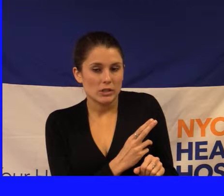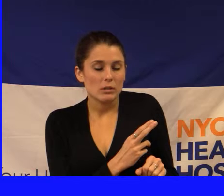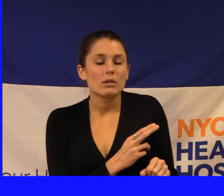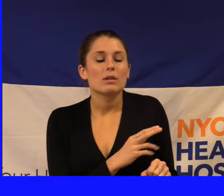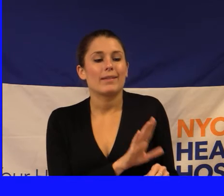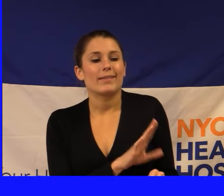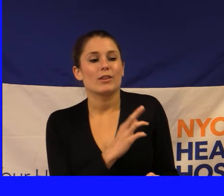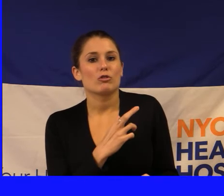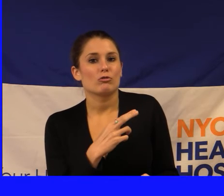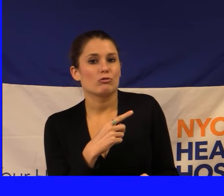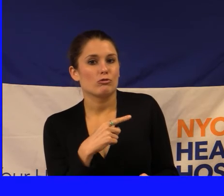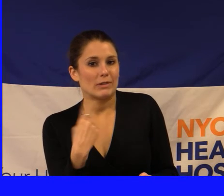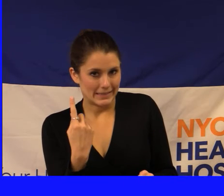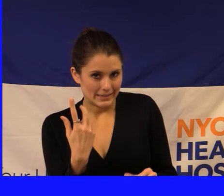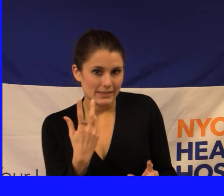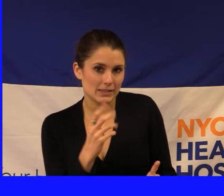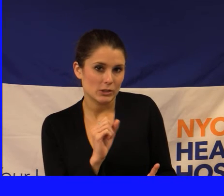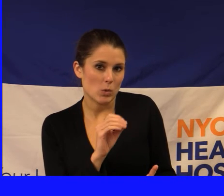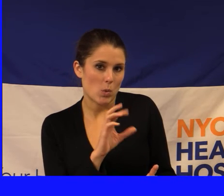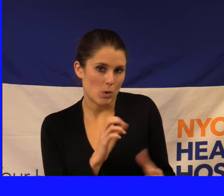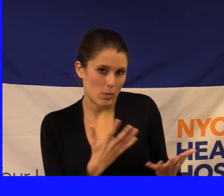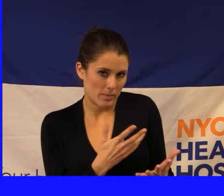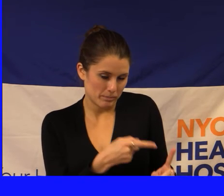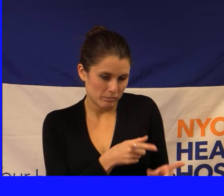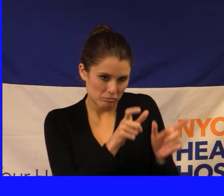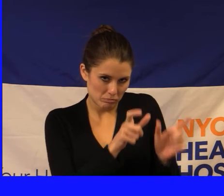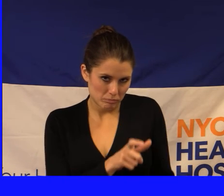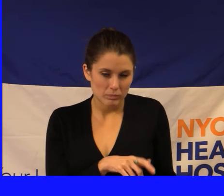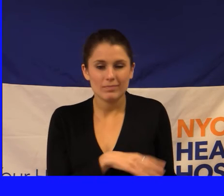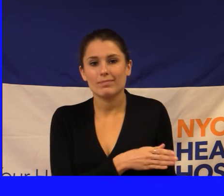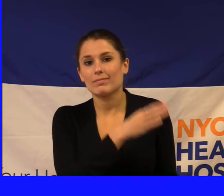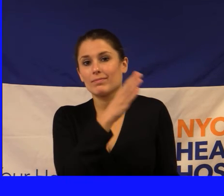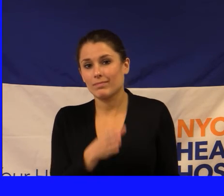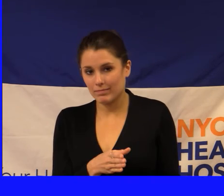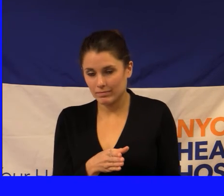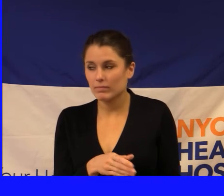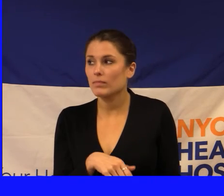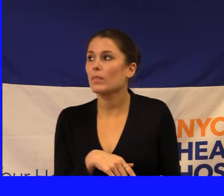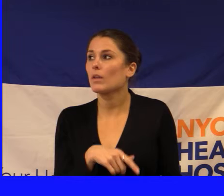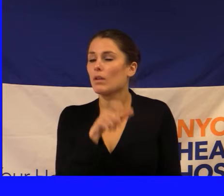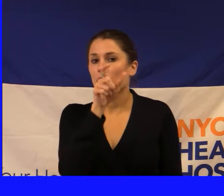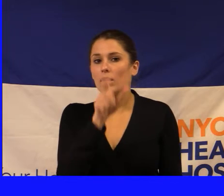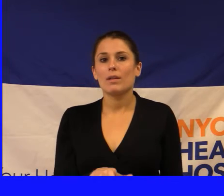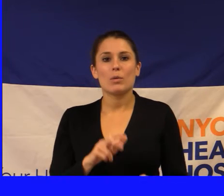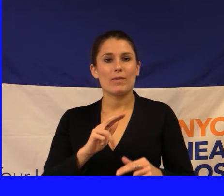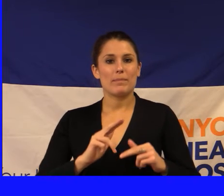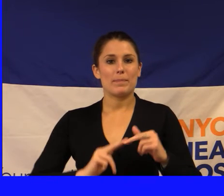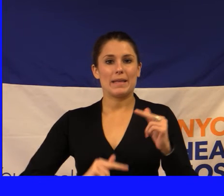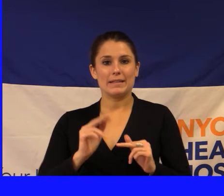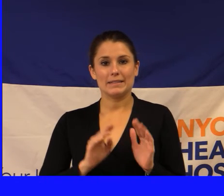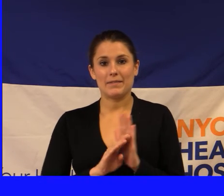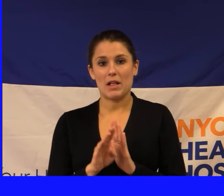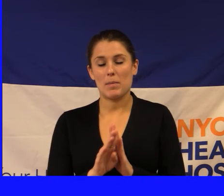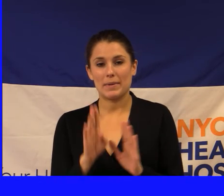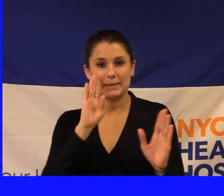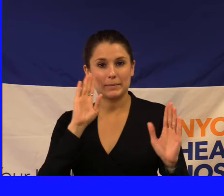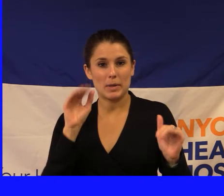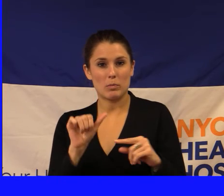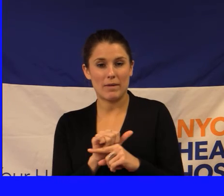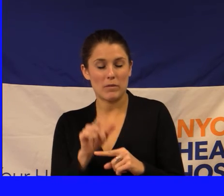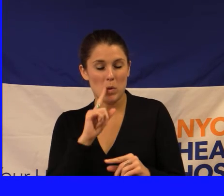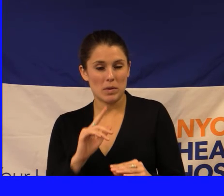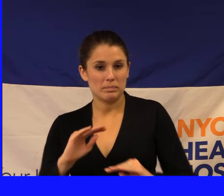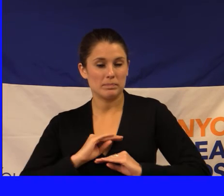scores are. Next, we have to build expected practices to meet their needs. We need